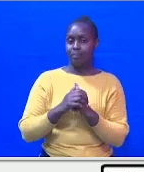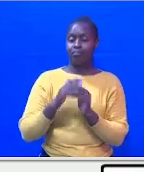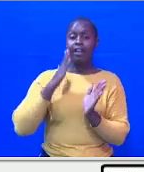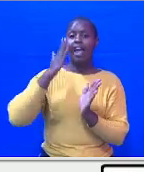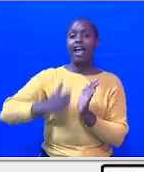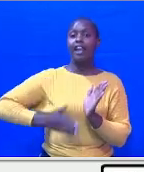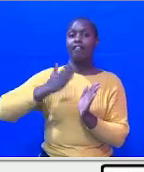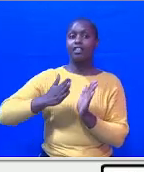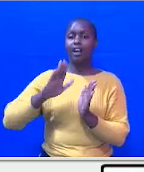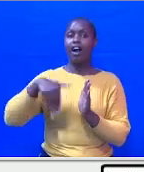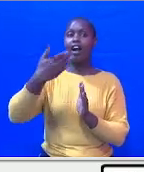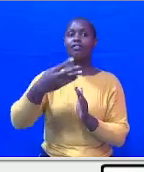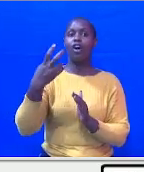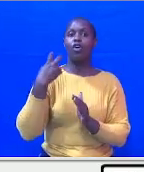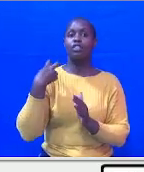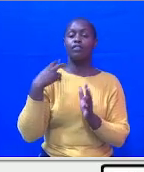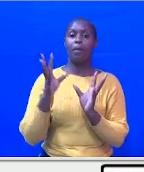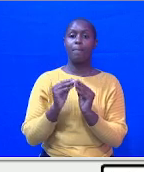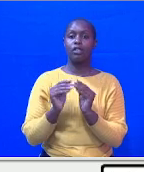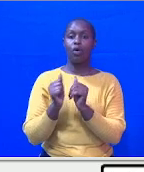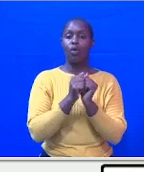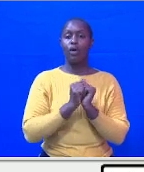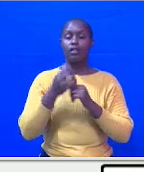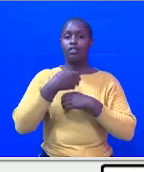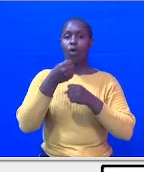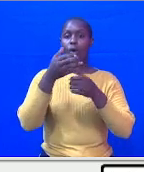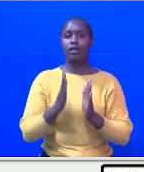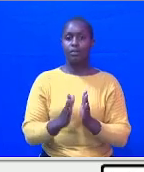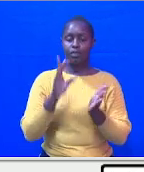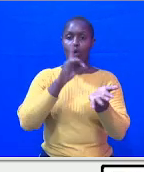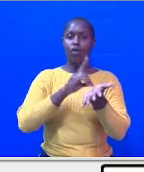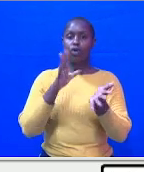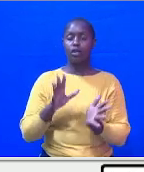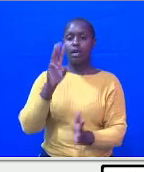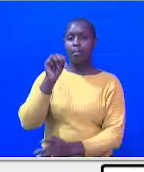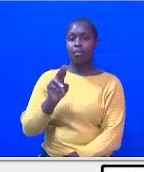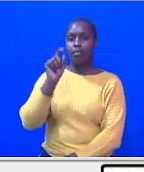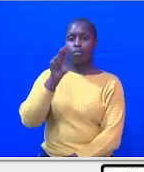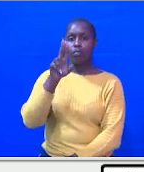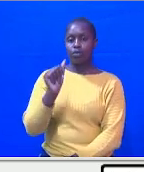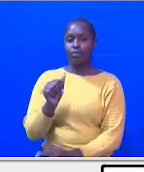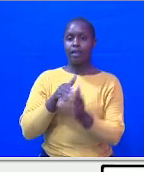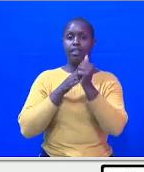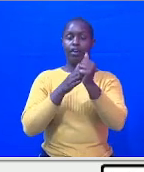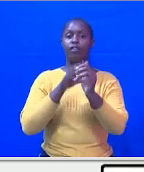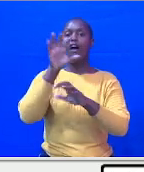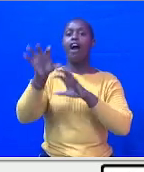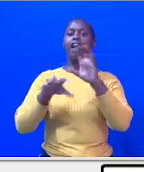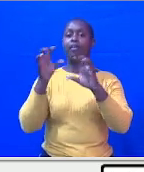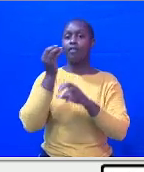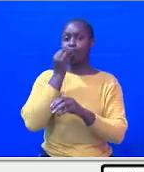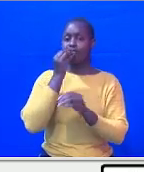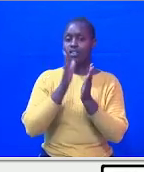a consultative meeting with stakeholders, Dr. Stanley Mutua, the head of animal feeds and nutrition at the Ministry